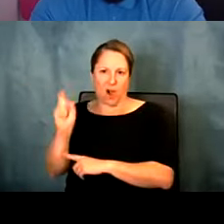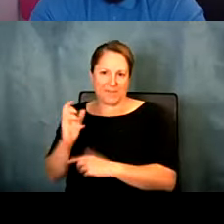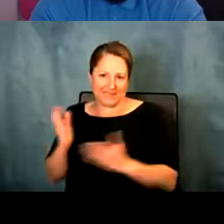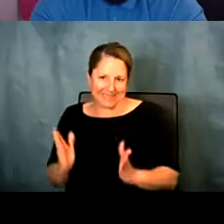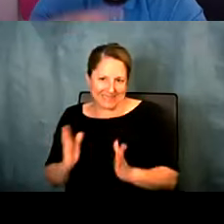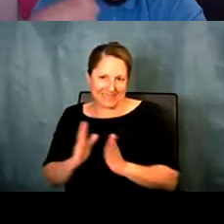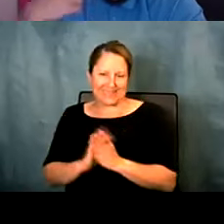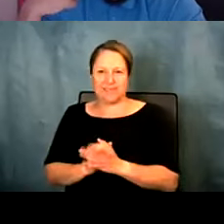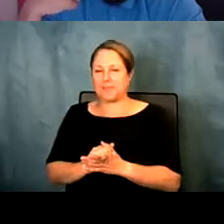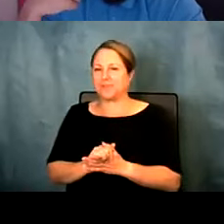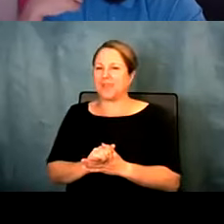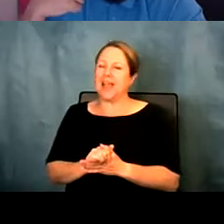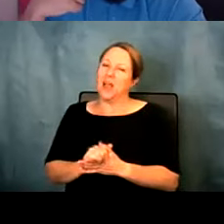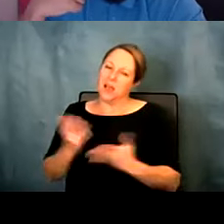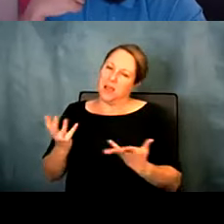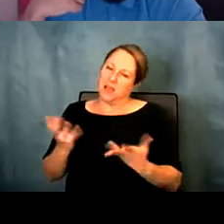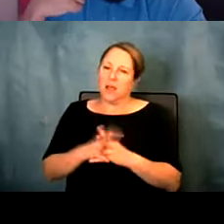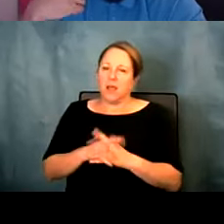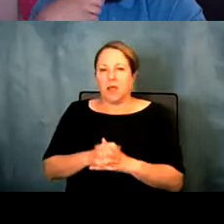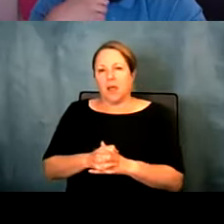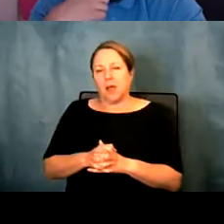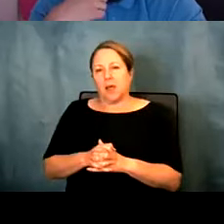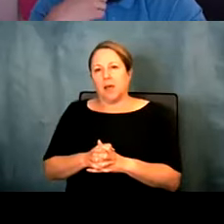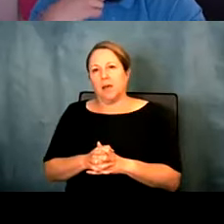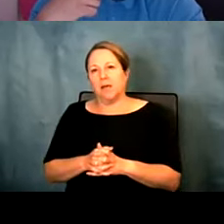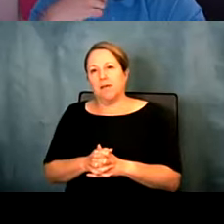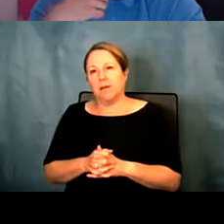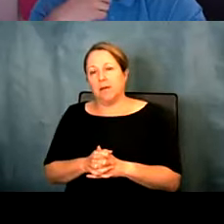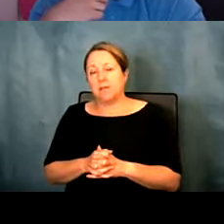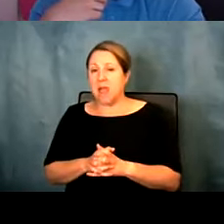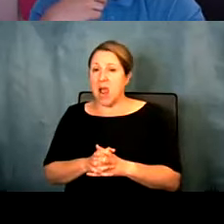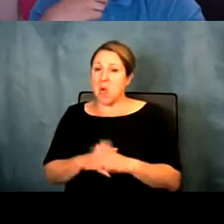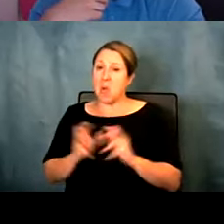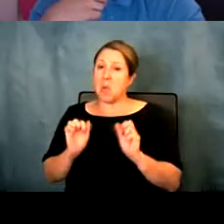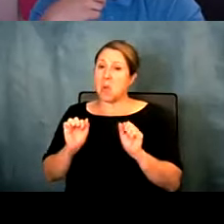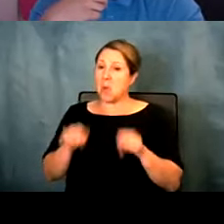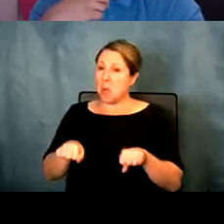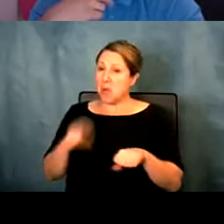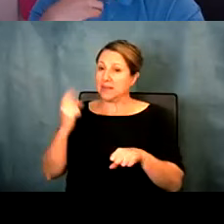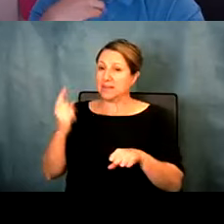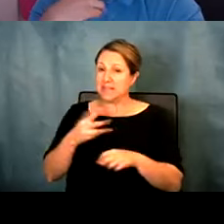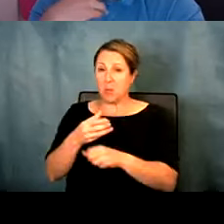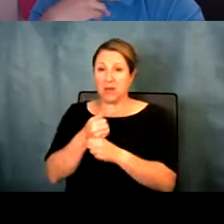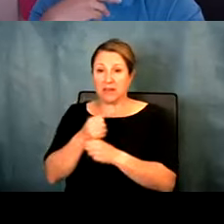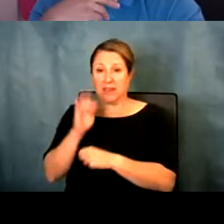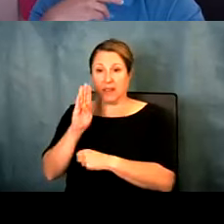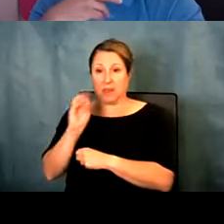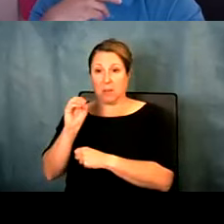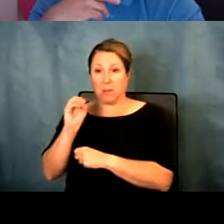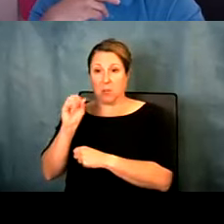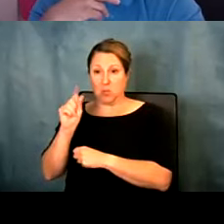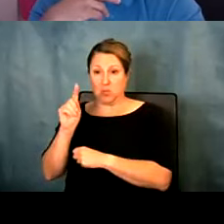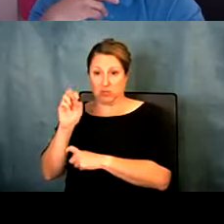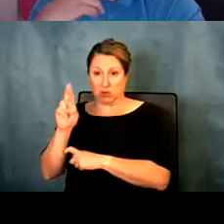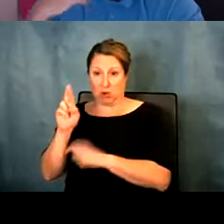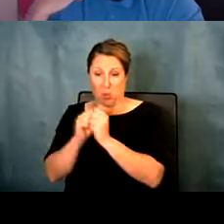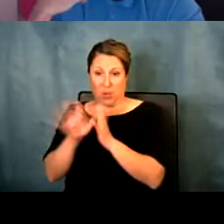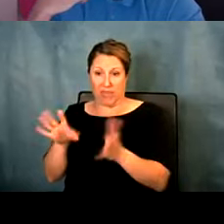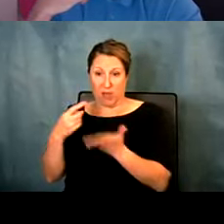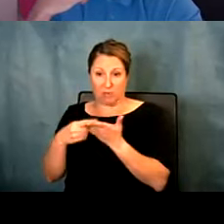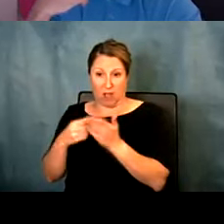recommend that. That being said, could someone get a booster without talking to